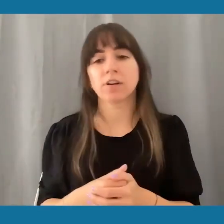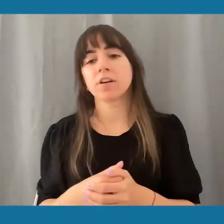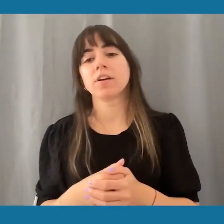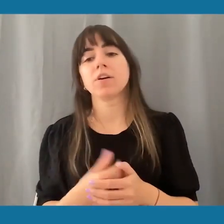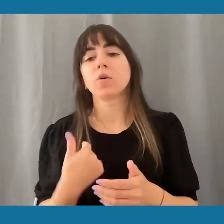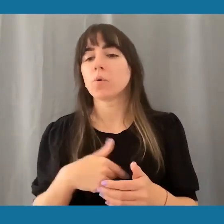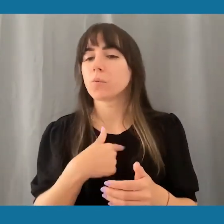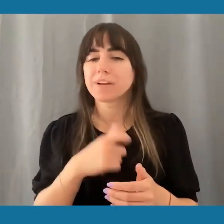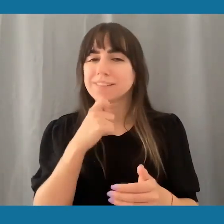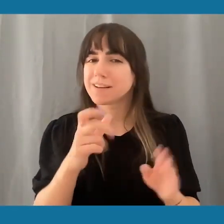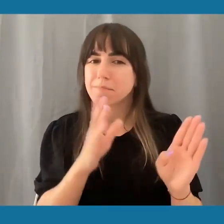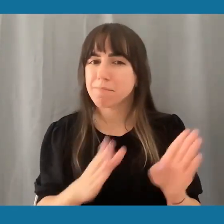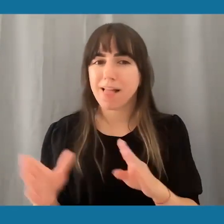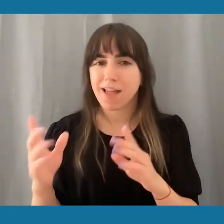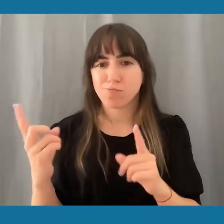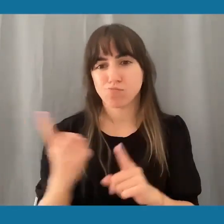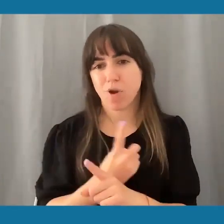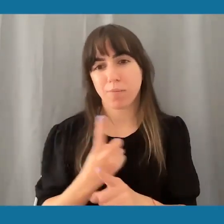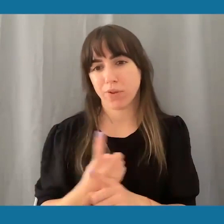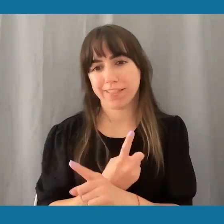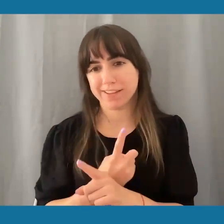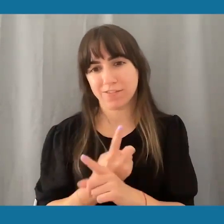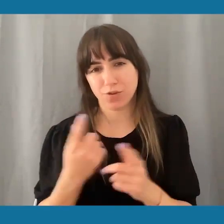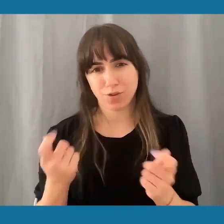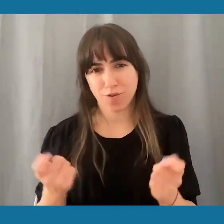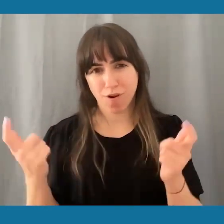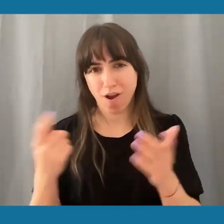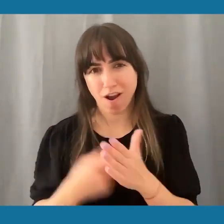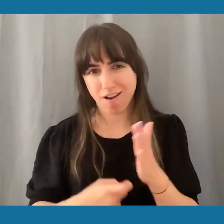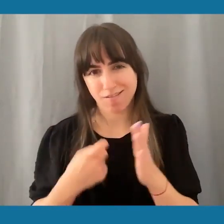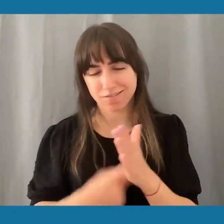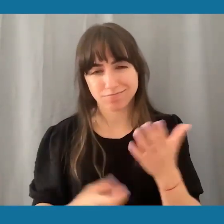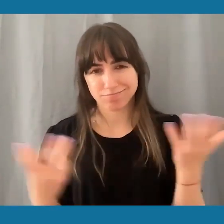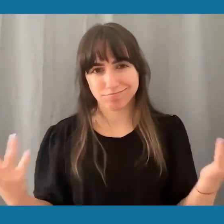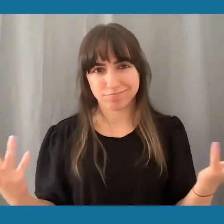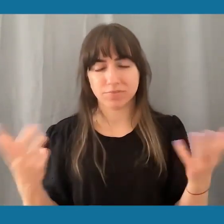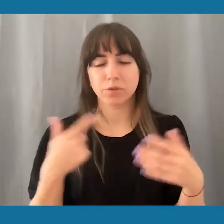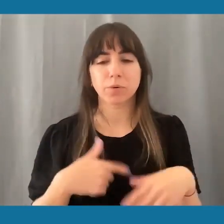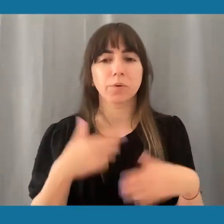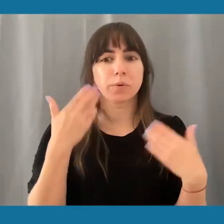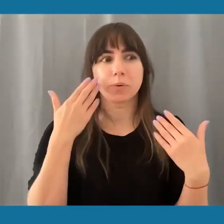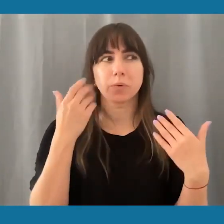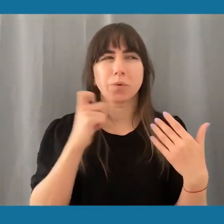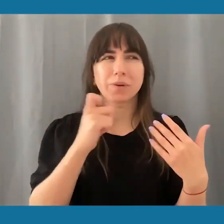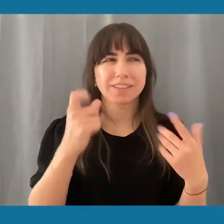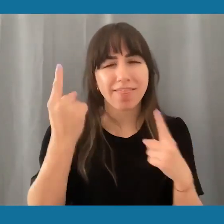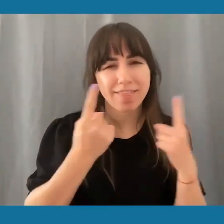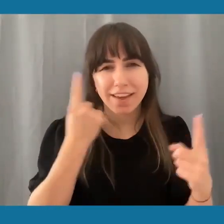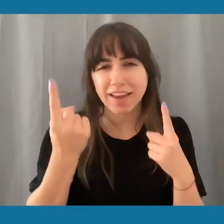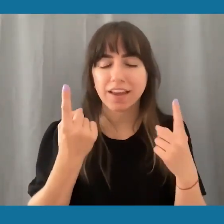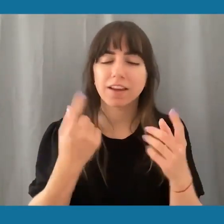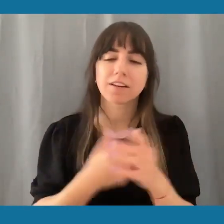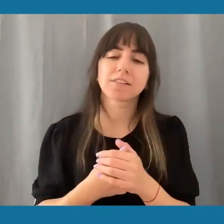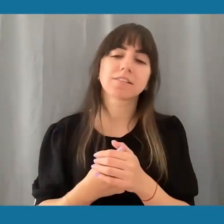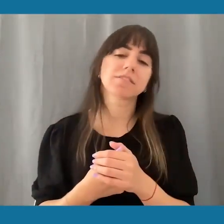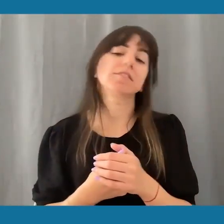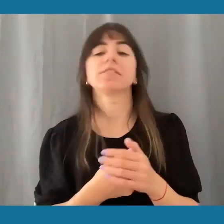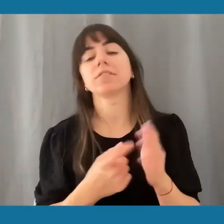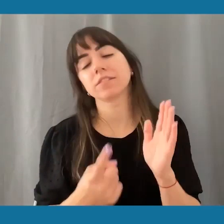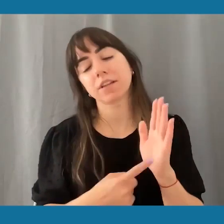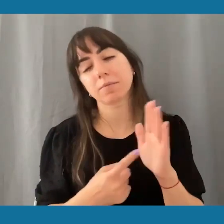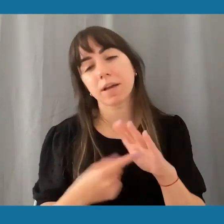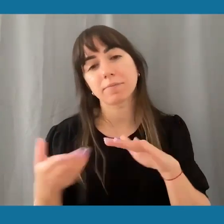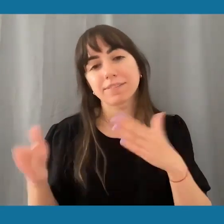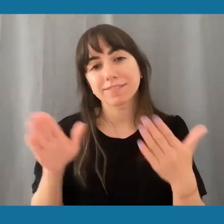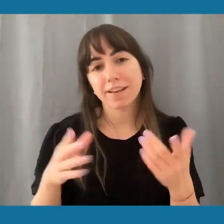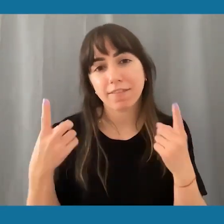the funeral expenses, right? We Yep. didn't plan, or we didn't think about it, or sometimes, death occurs when you're not planning to do other